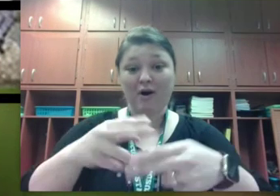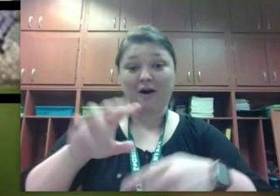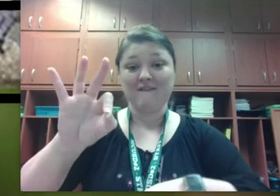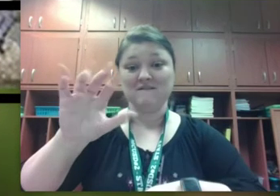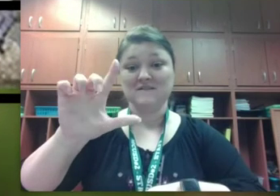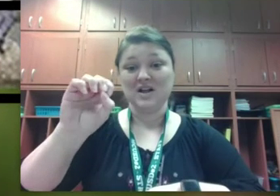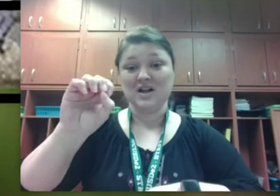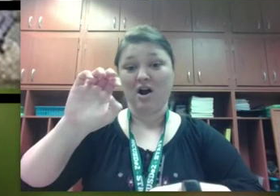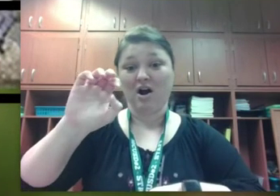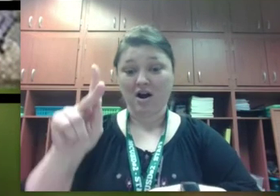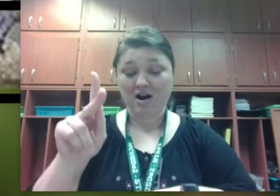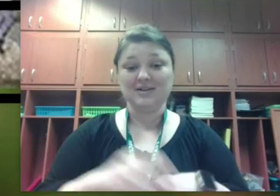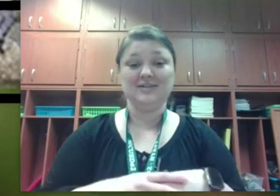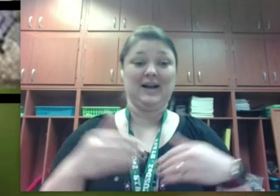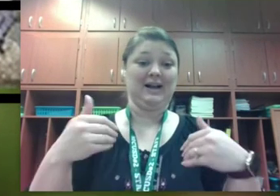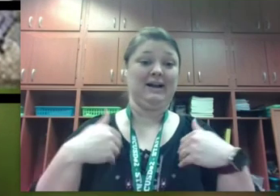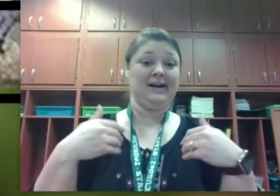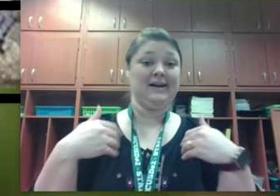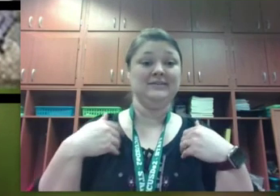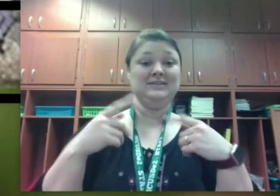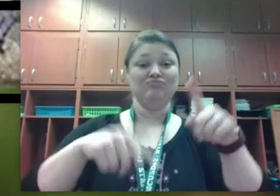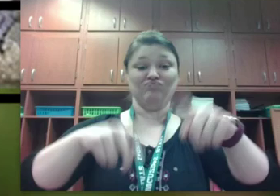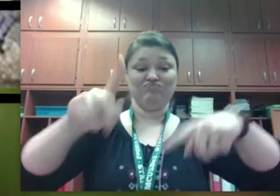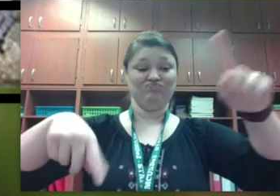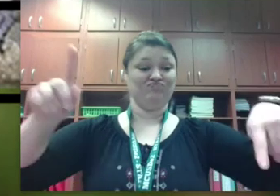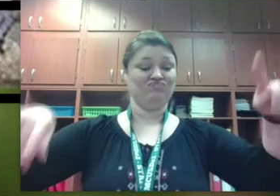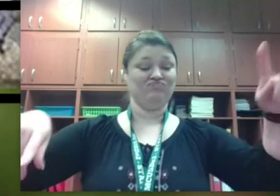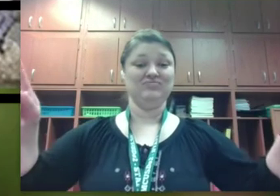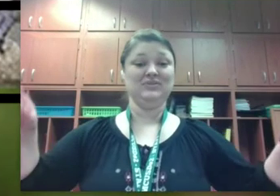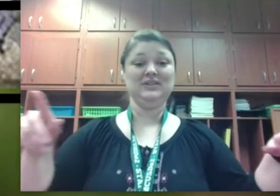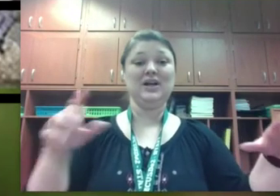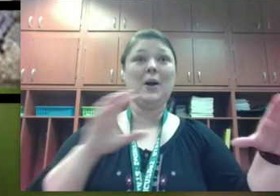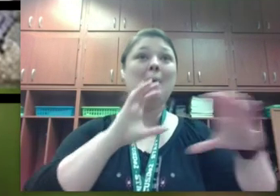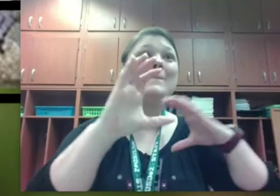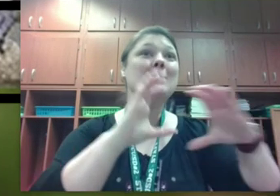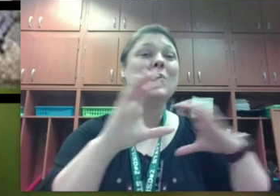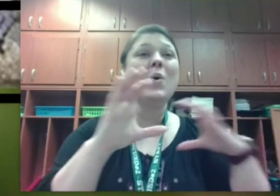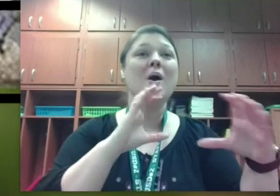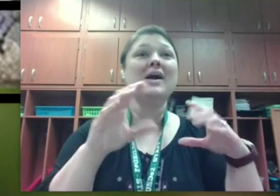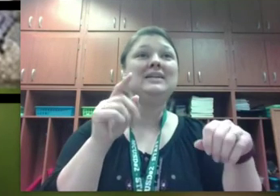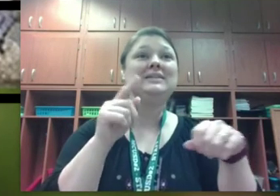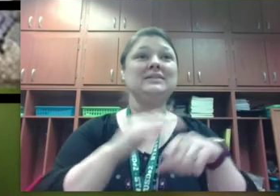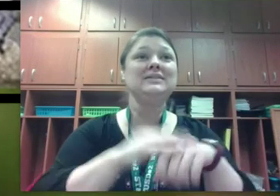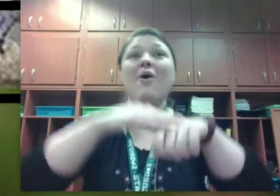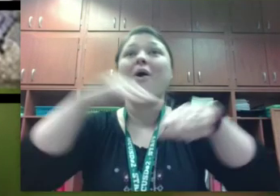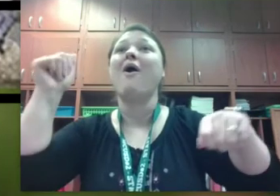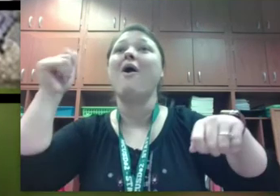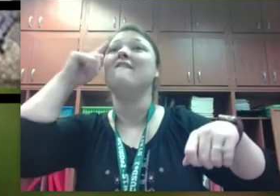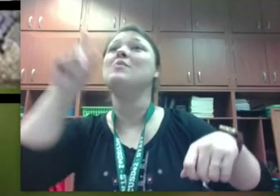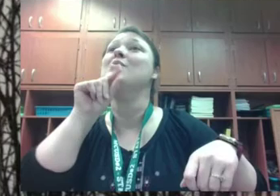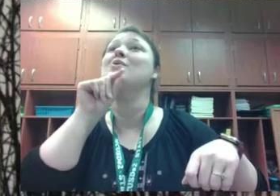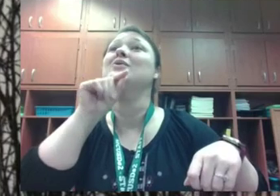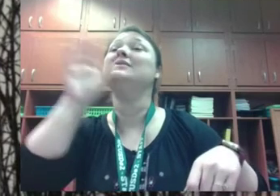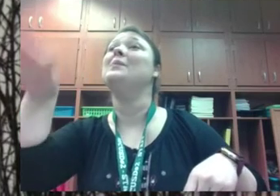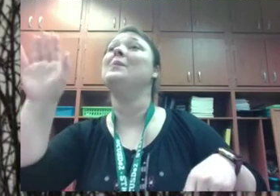they have a wide range of communication calls so they can speak to each other.